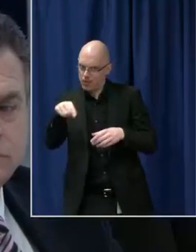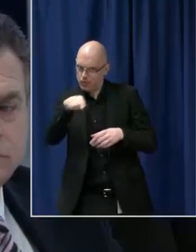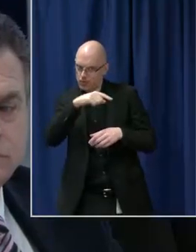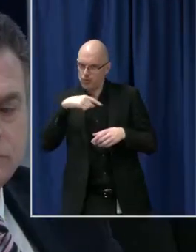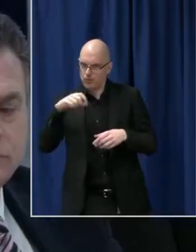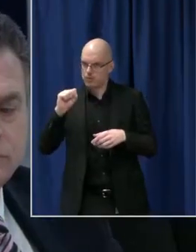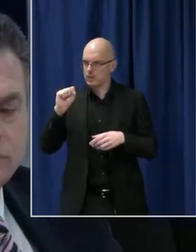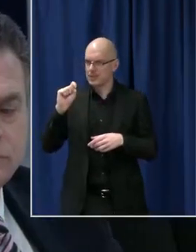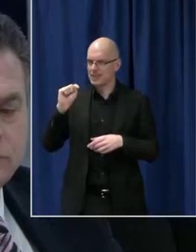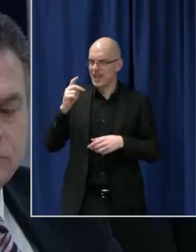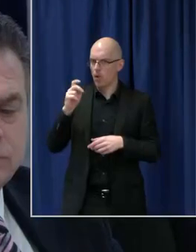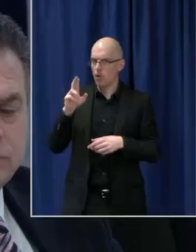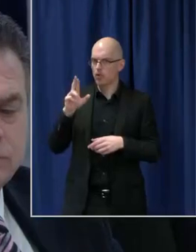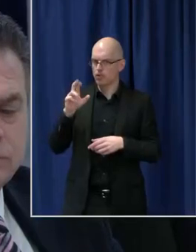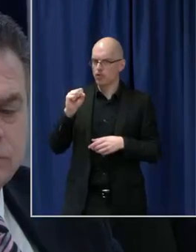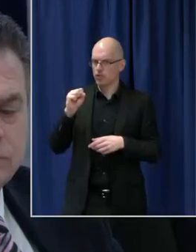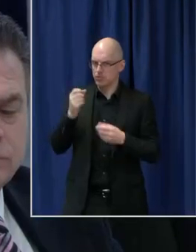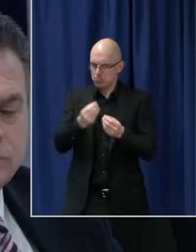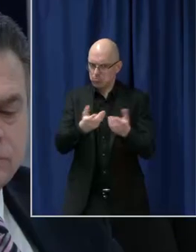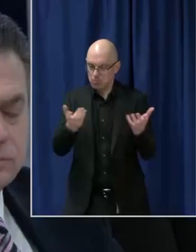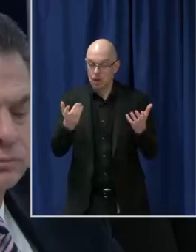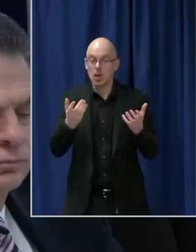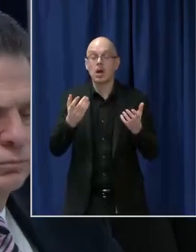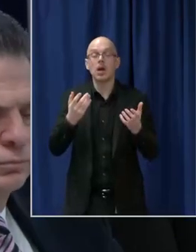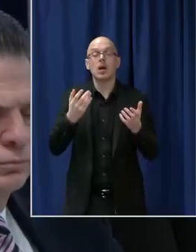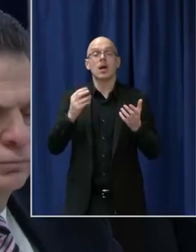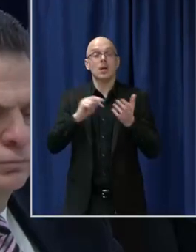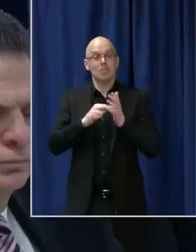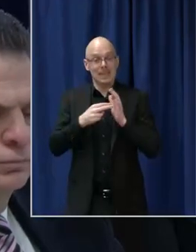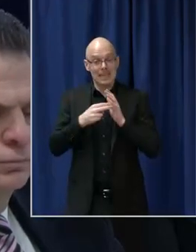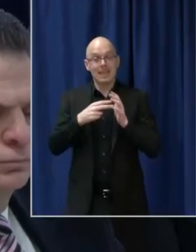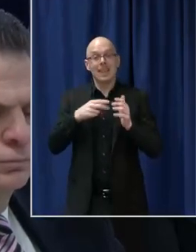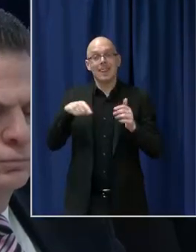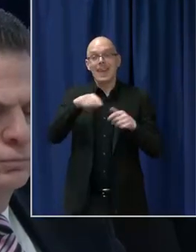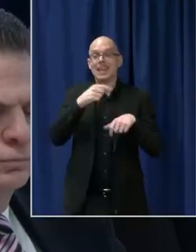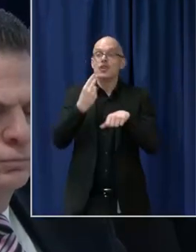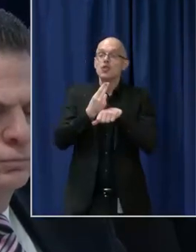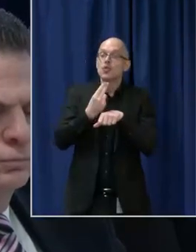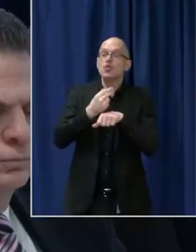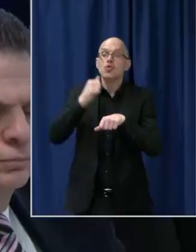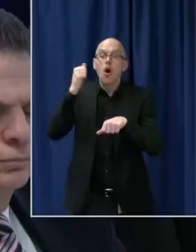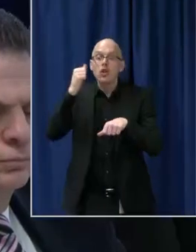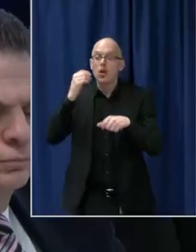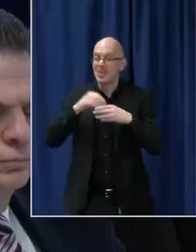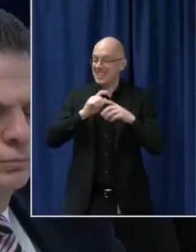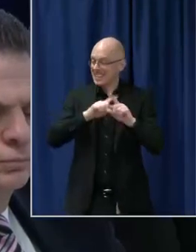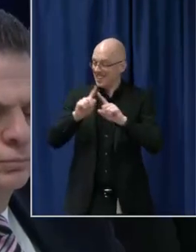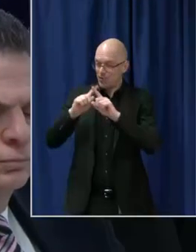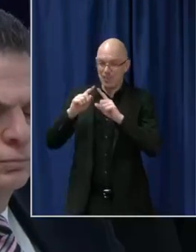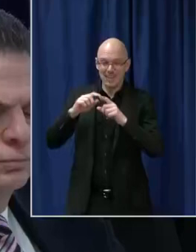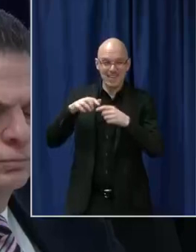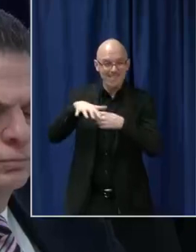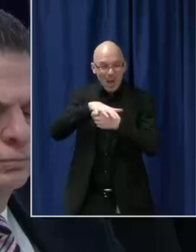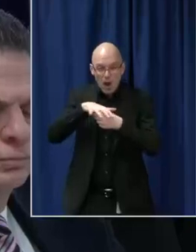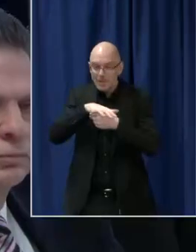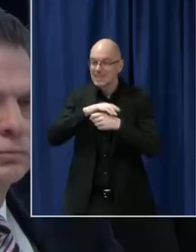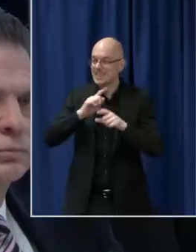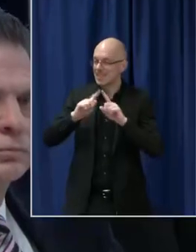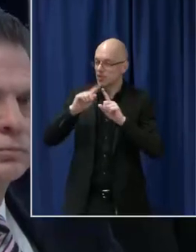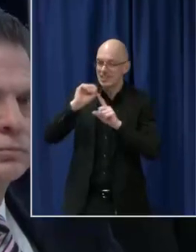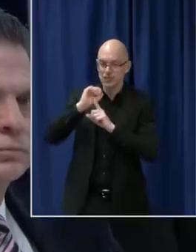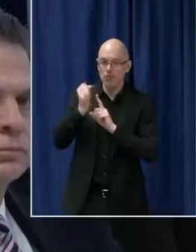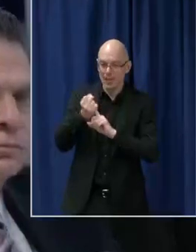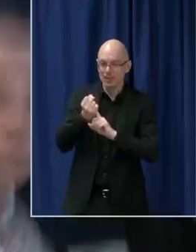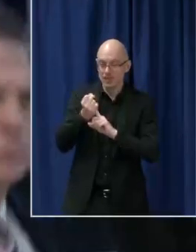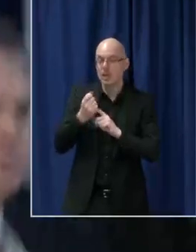creation of audio in the diverse formats and environments currently or prospectively used